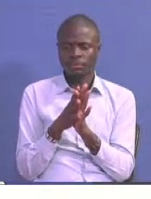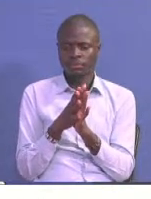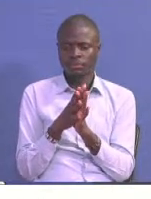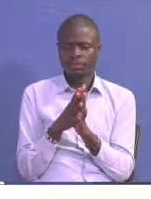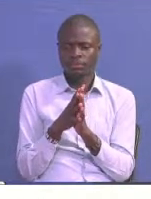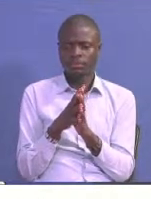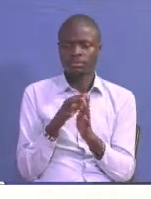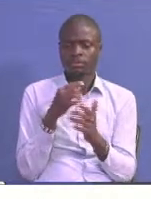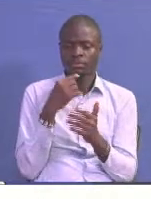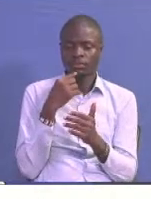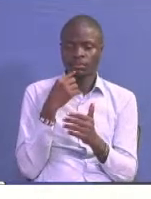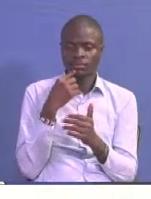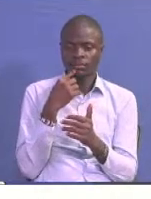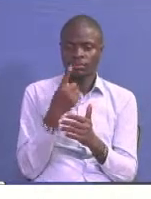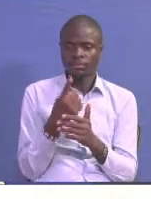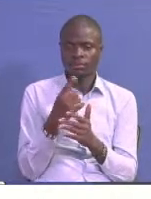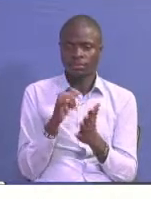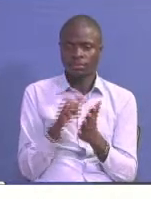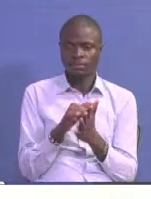I mentioned that